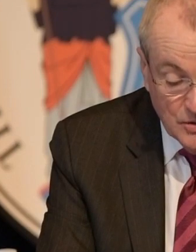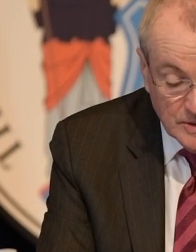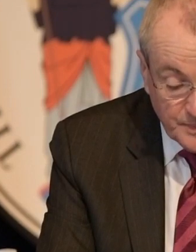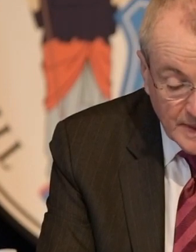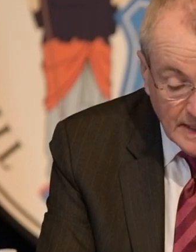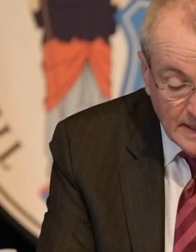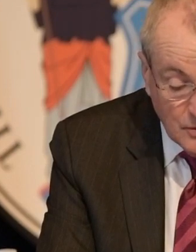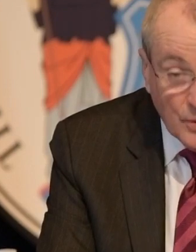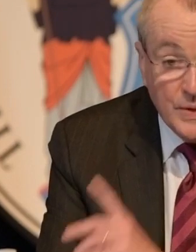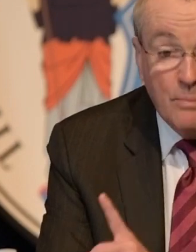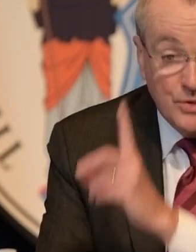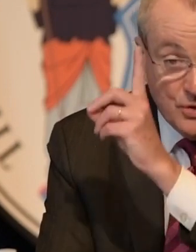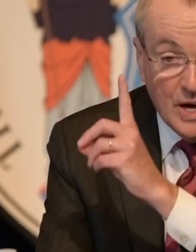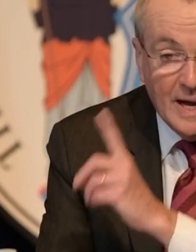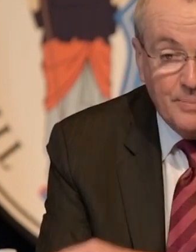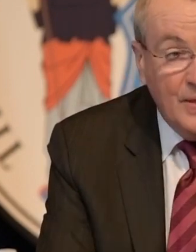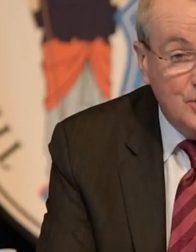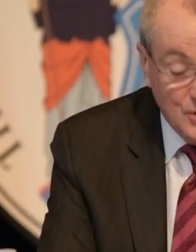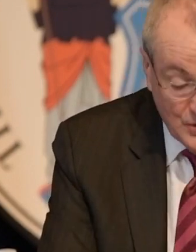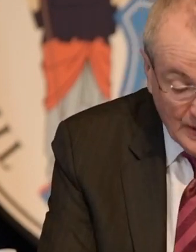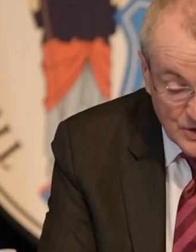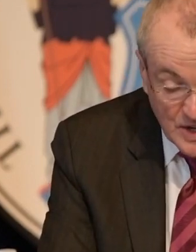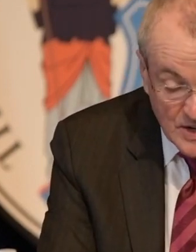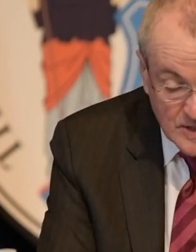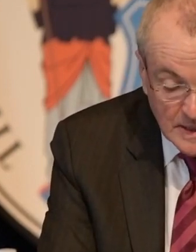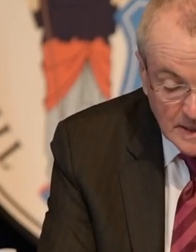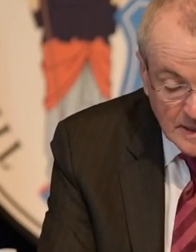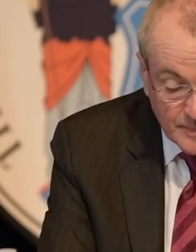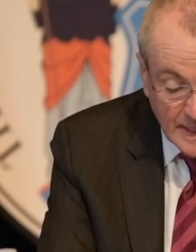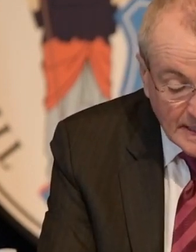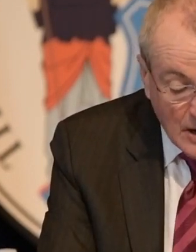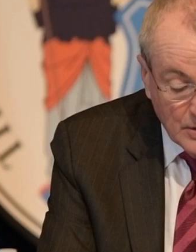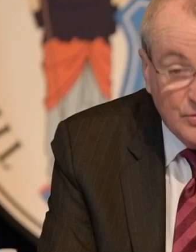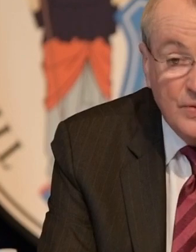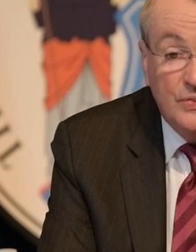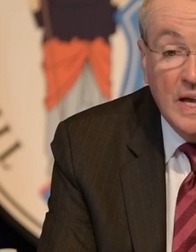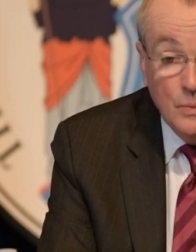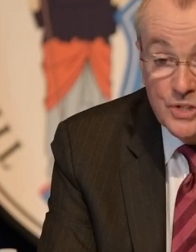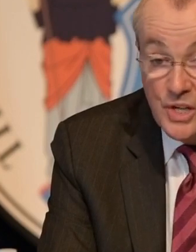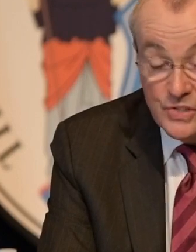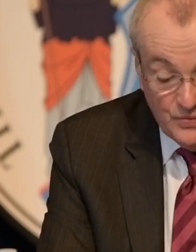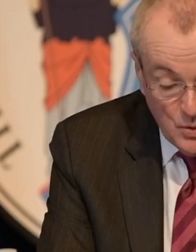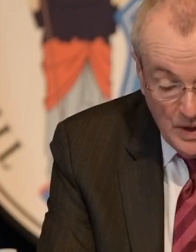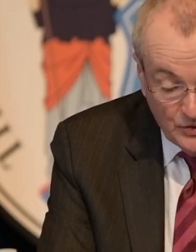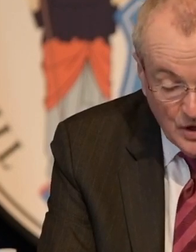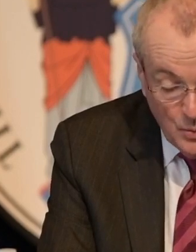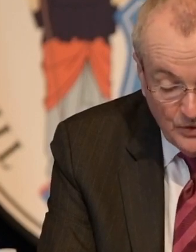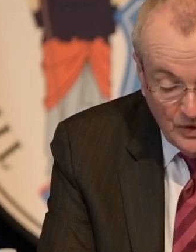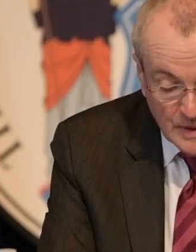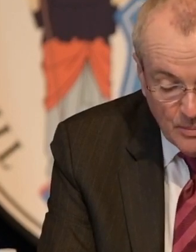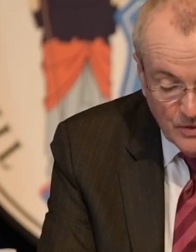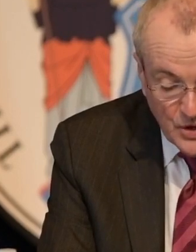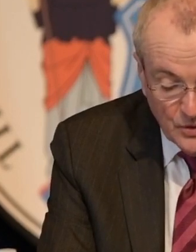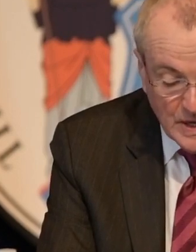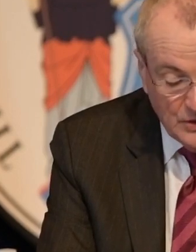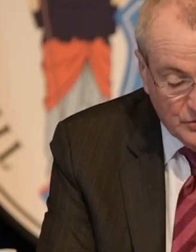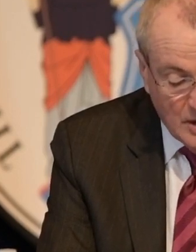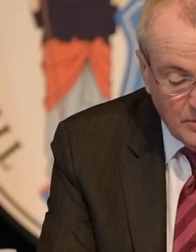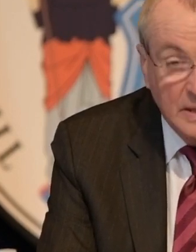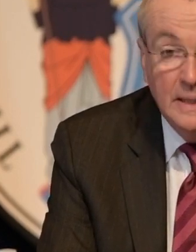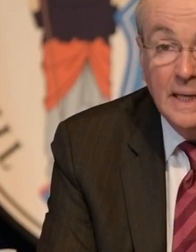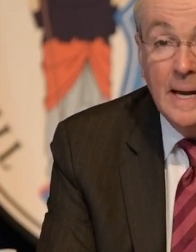slowed, or the numbers are gone up, and that's a good thing in this case. In areas of the state which just a few weeks ago would see the number of total